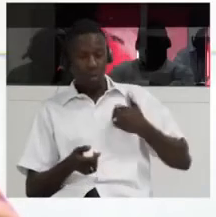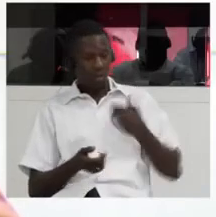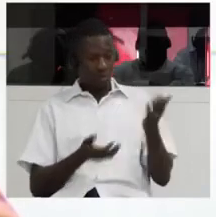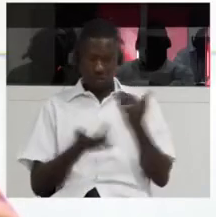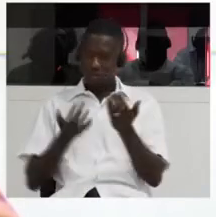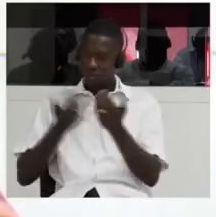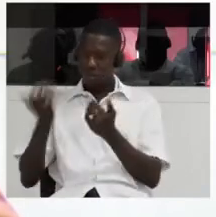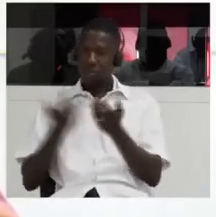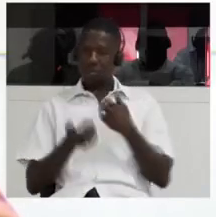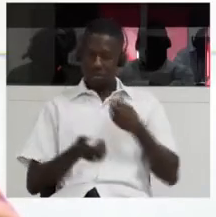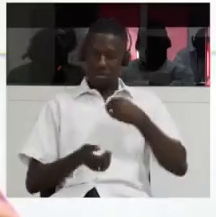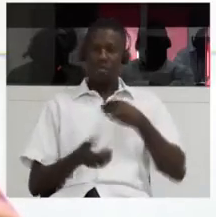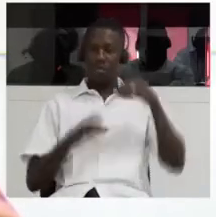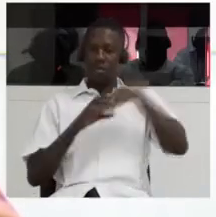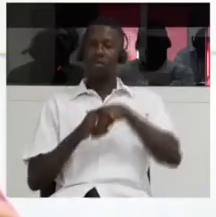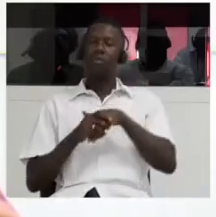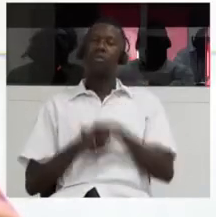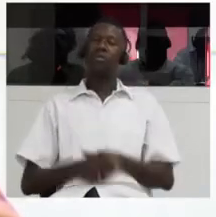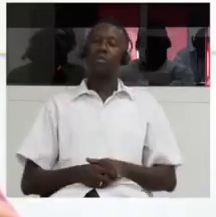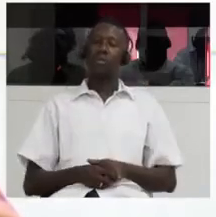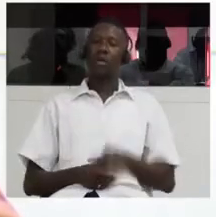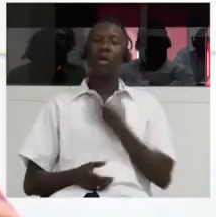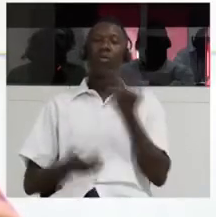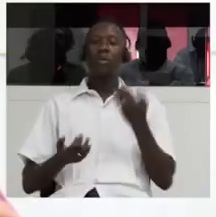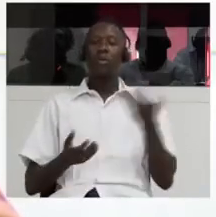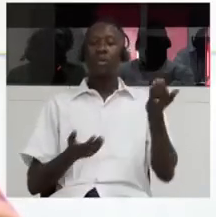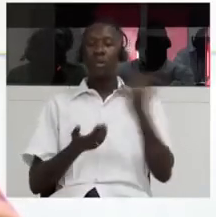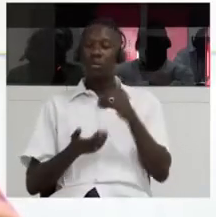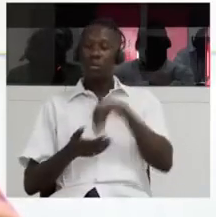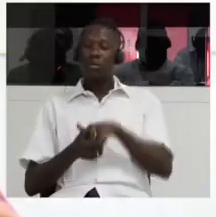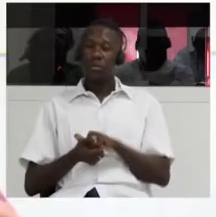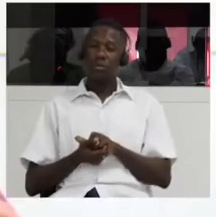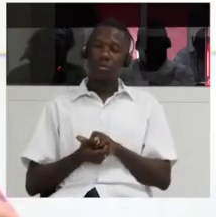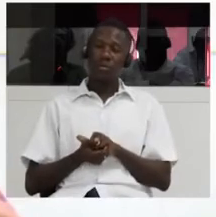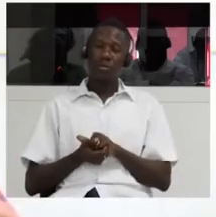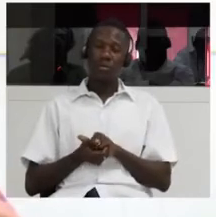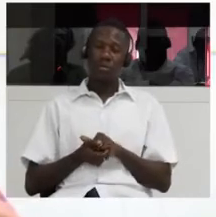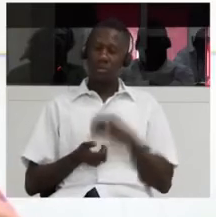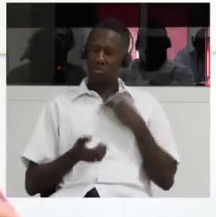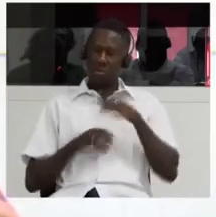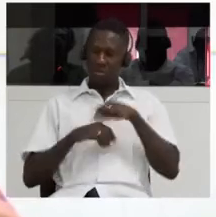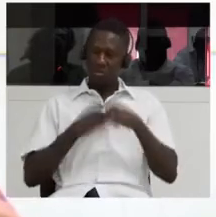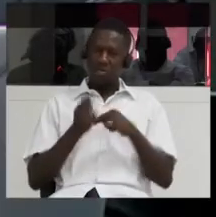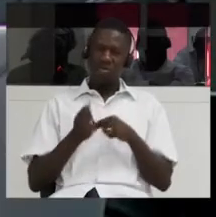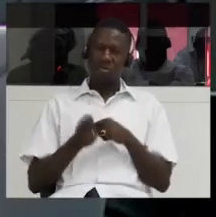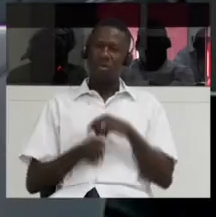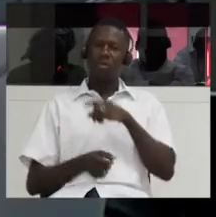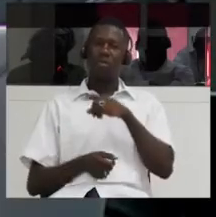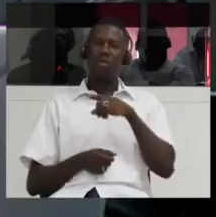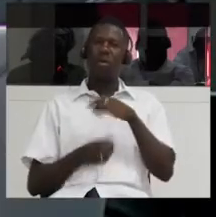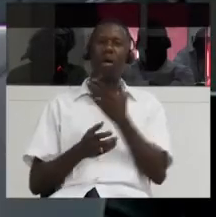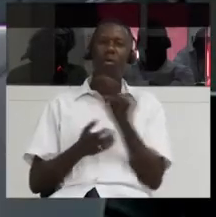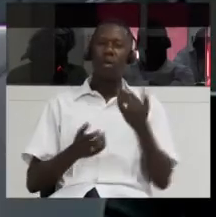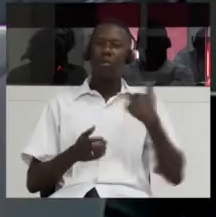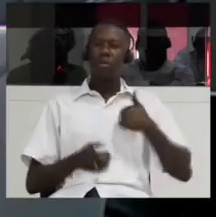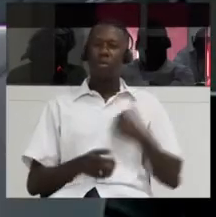me. How many came out? I can estimate almost a platoon. Which is how many?